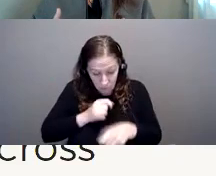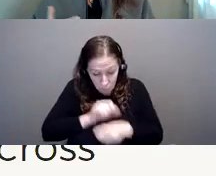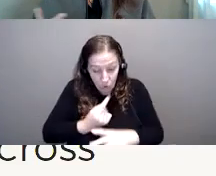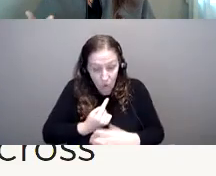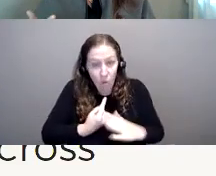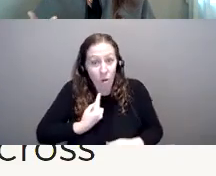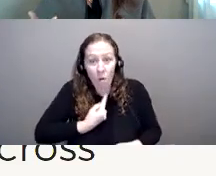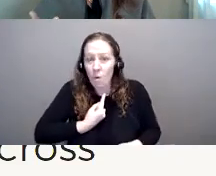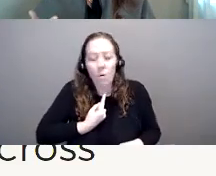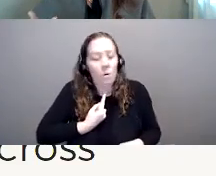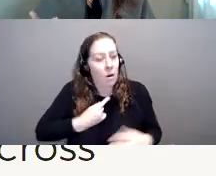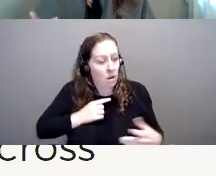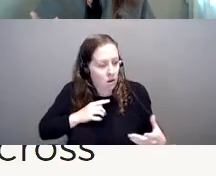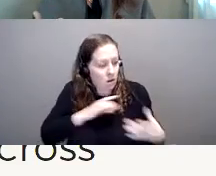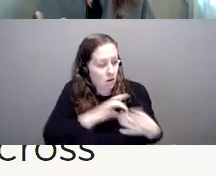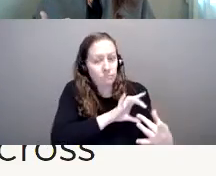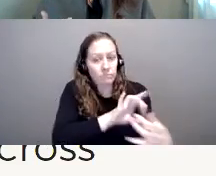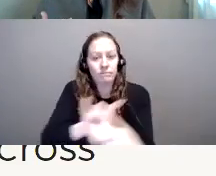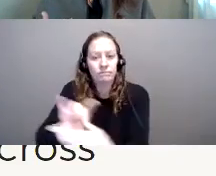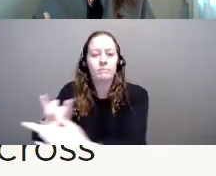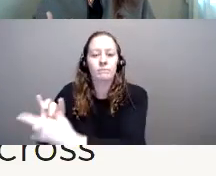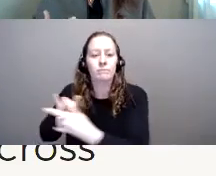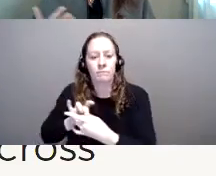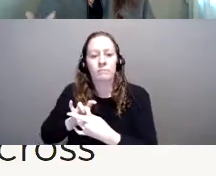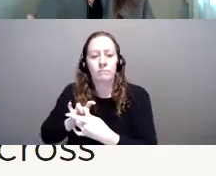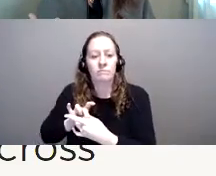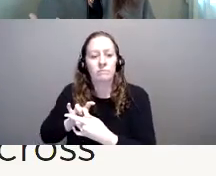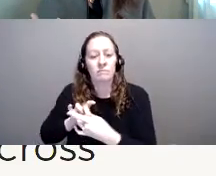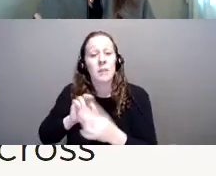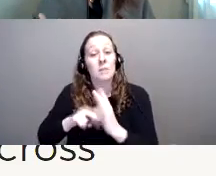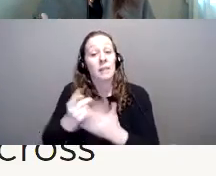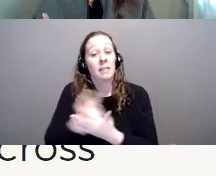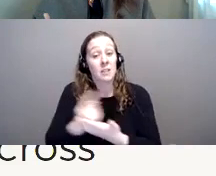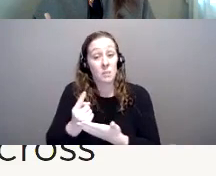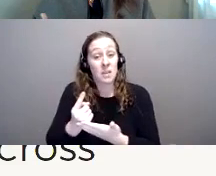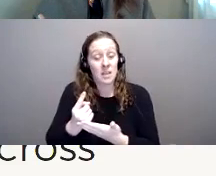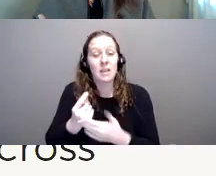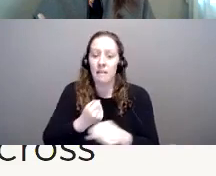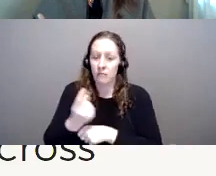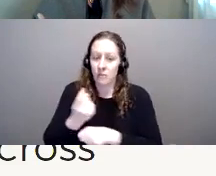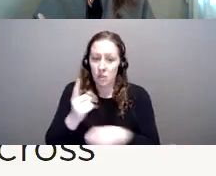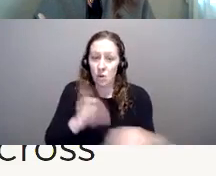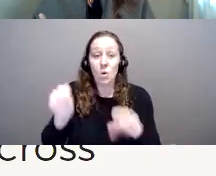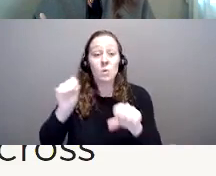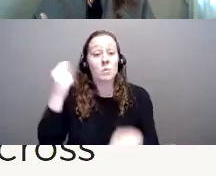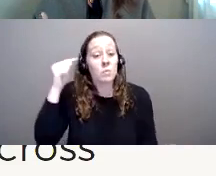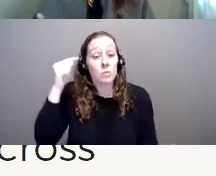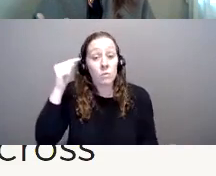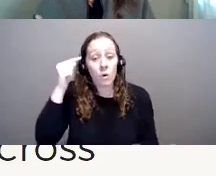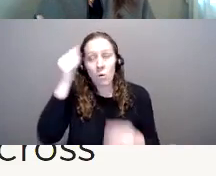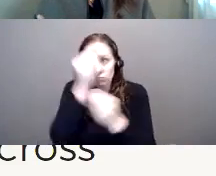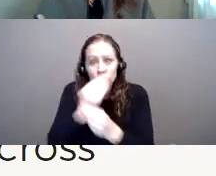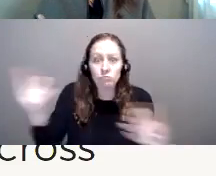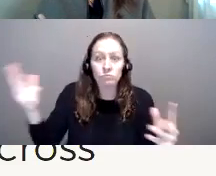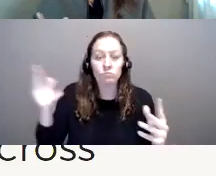Victims and Survivor of Crime Week is held yearly to raise awareness about the